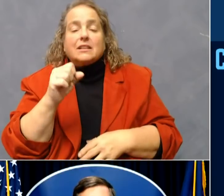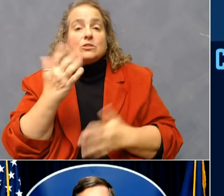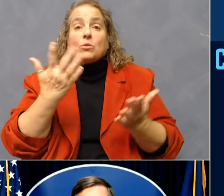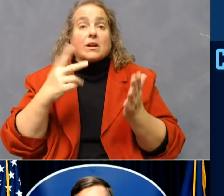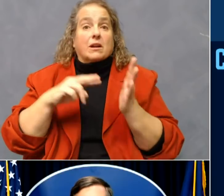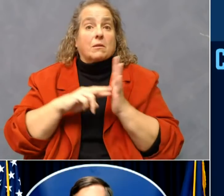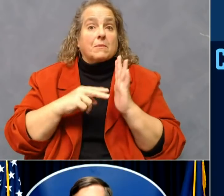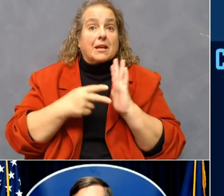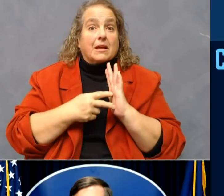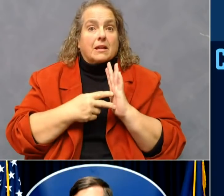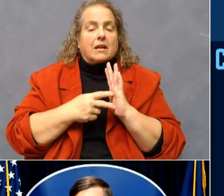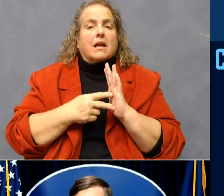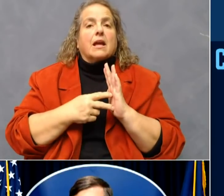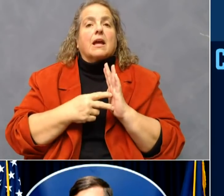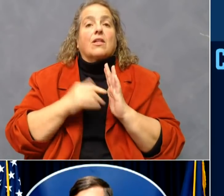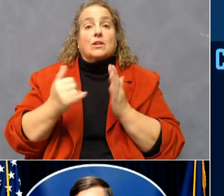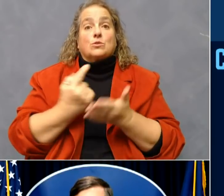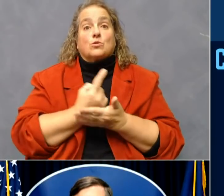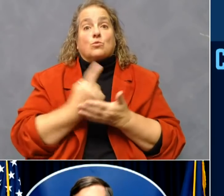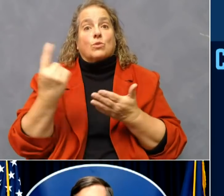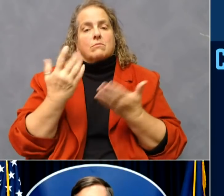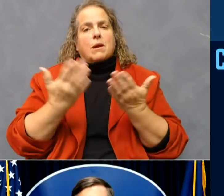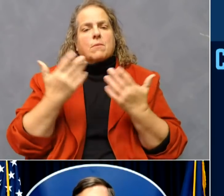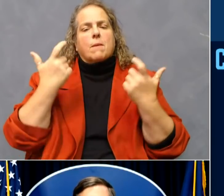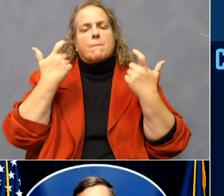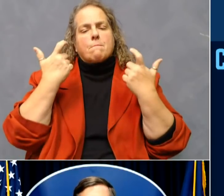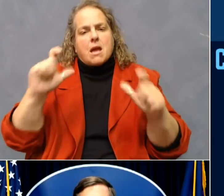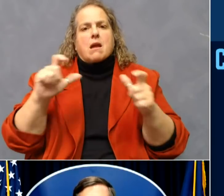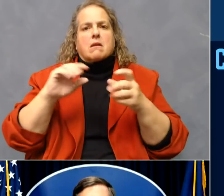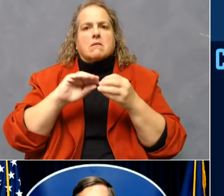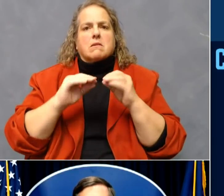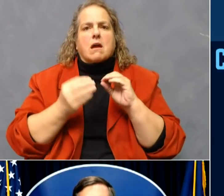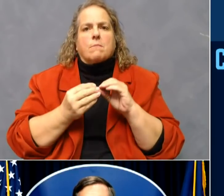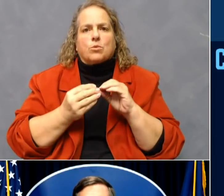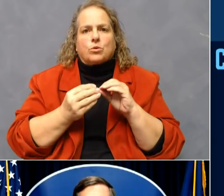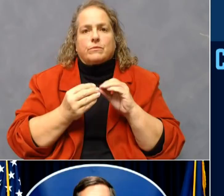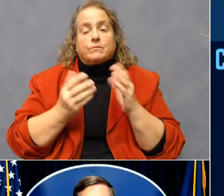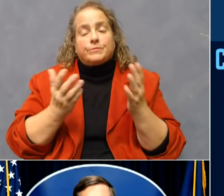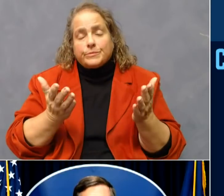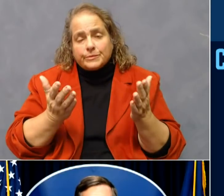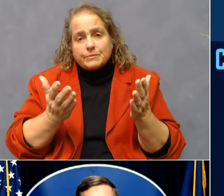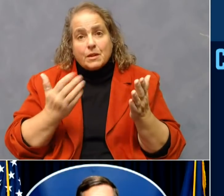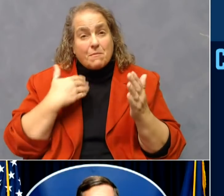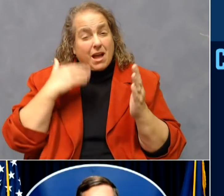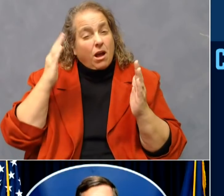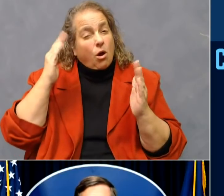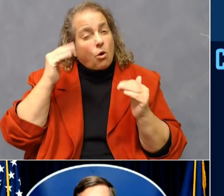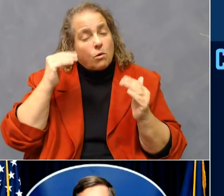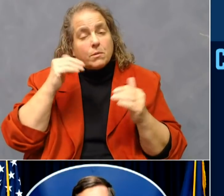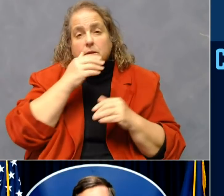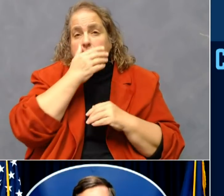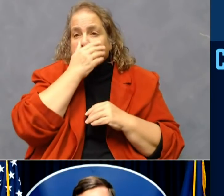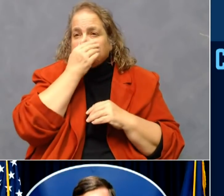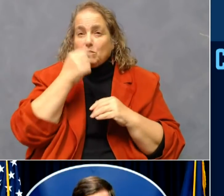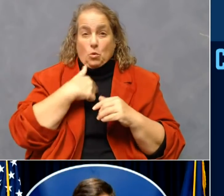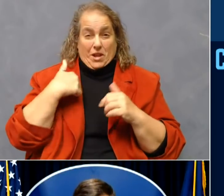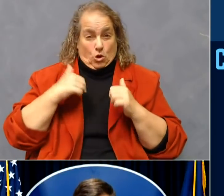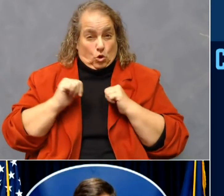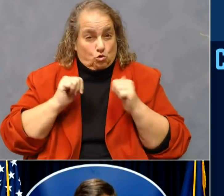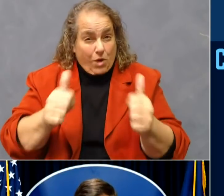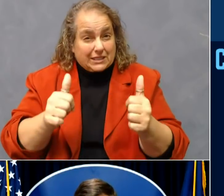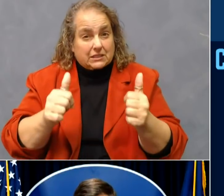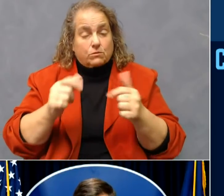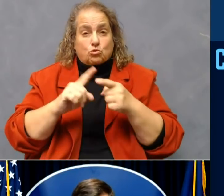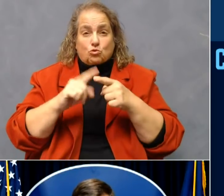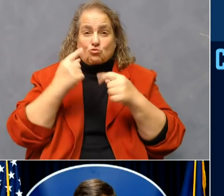very large week this week or next. Now, my hope is that these aggressive steps that we are taking to save lives